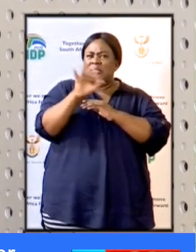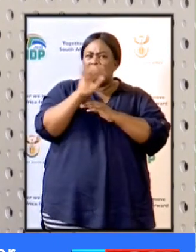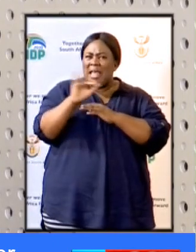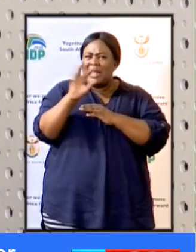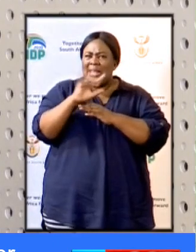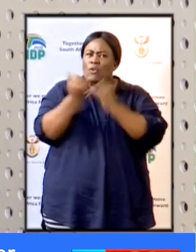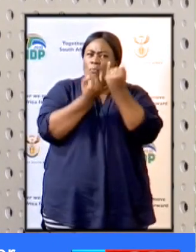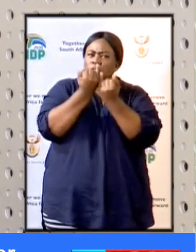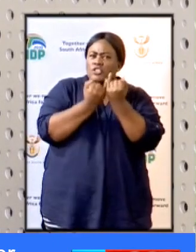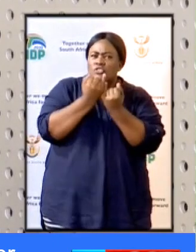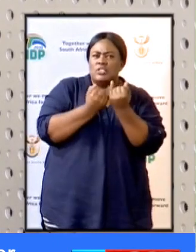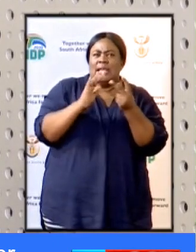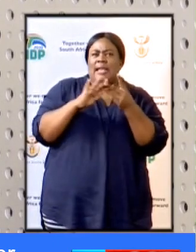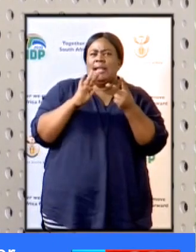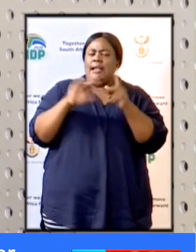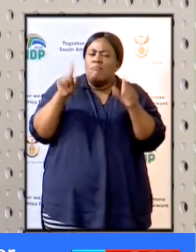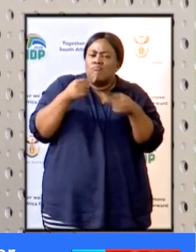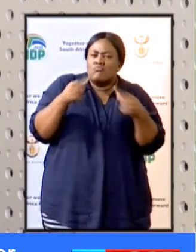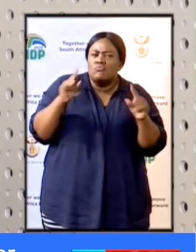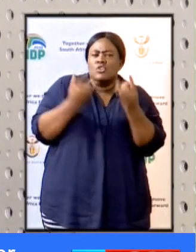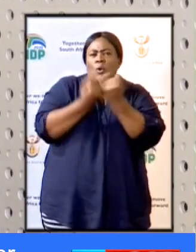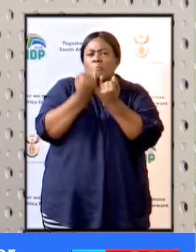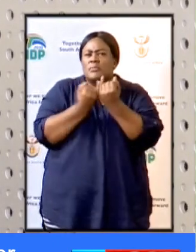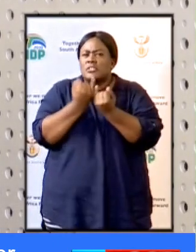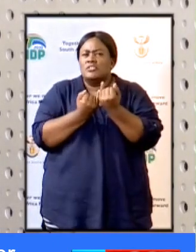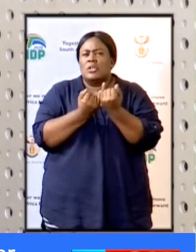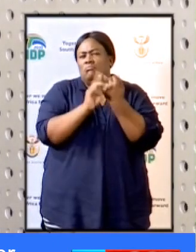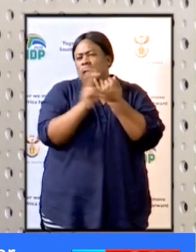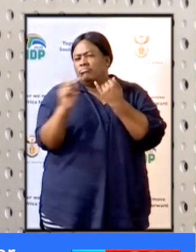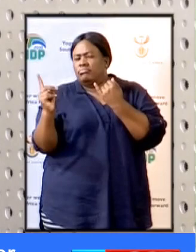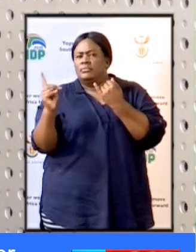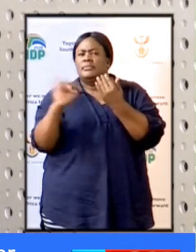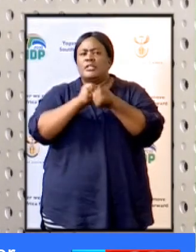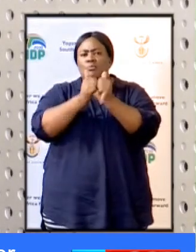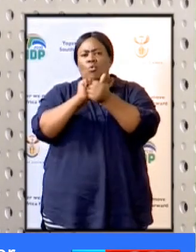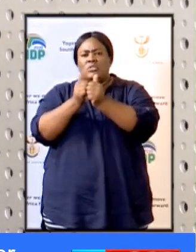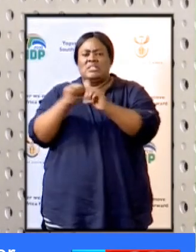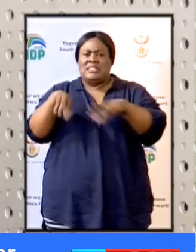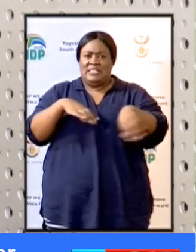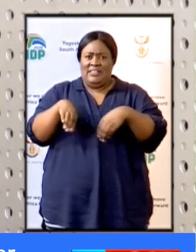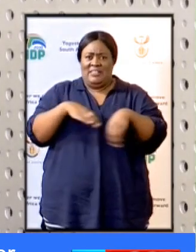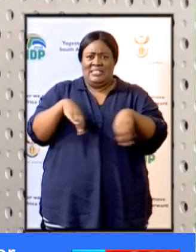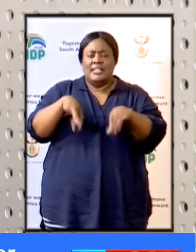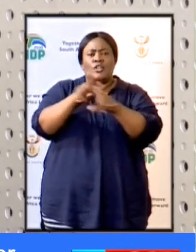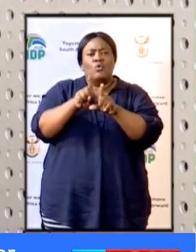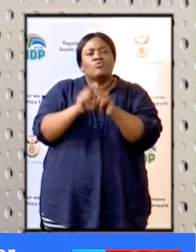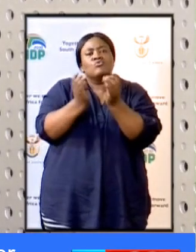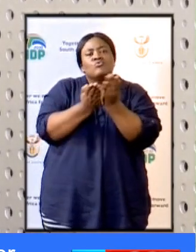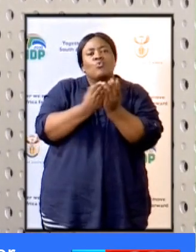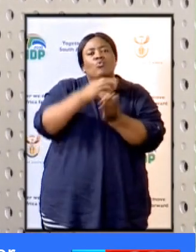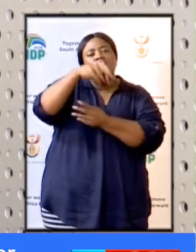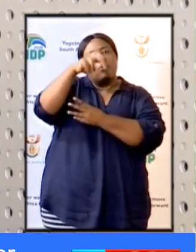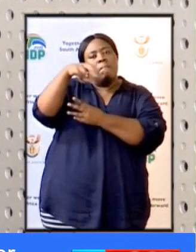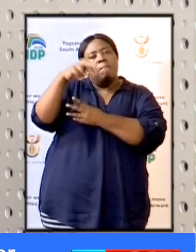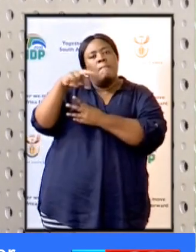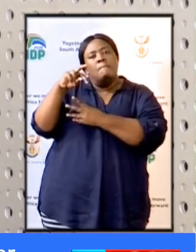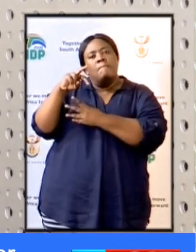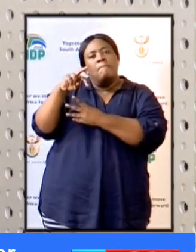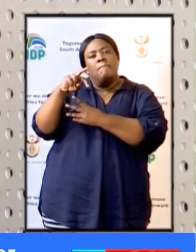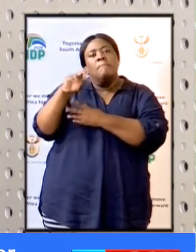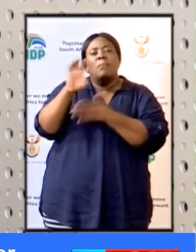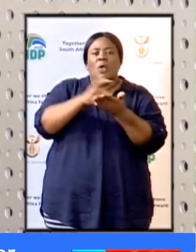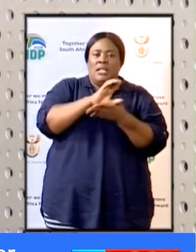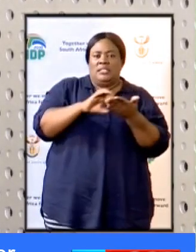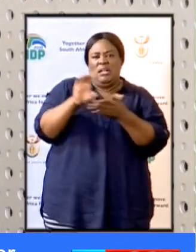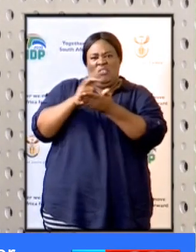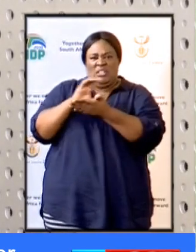your school music competitions, and all sporting activities, including school trips. We really want to pay